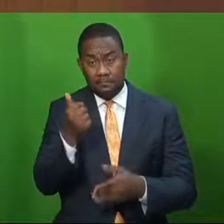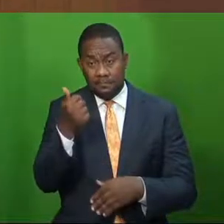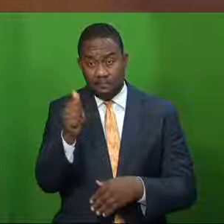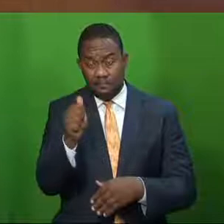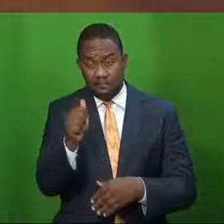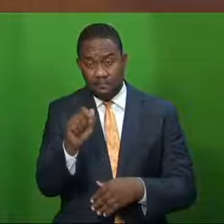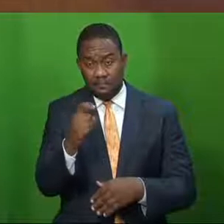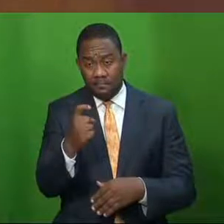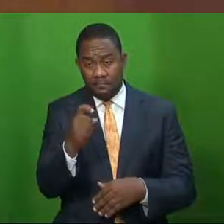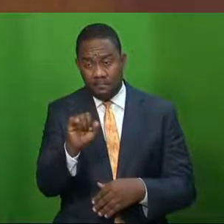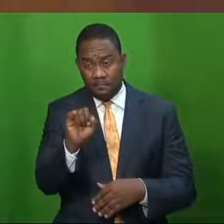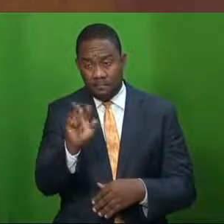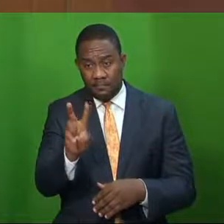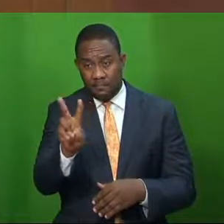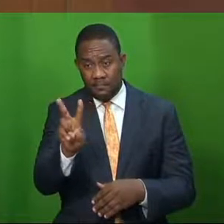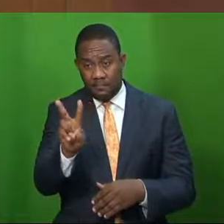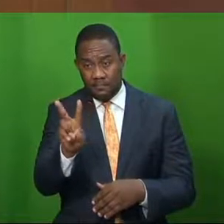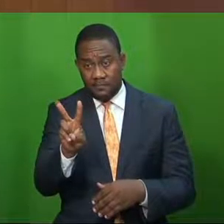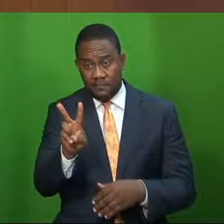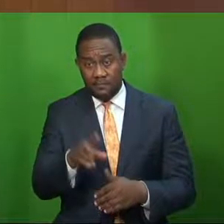XIV.